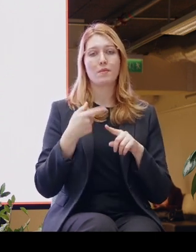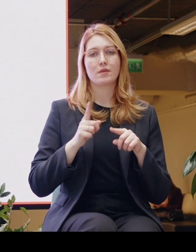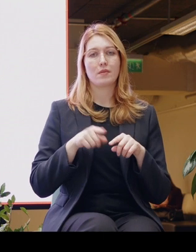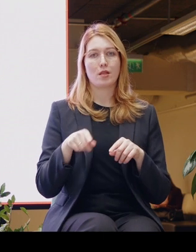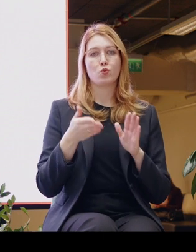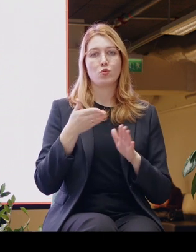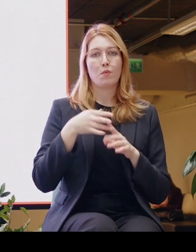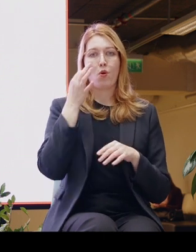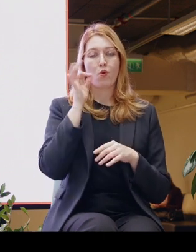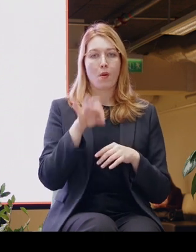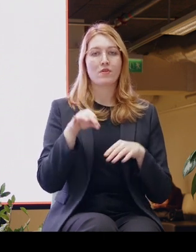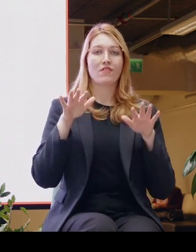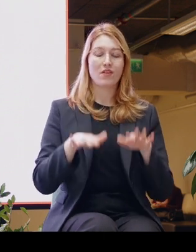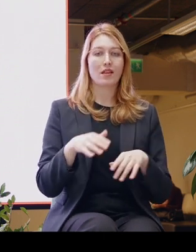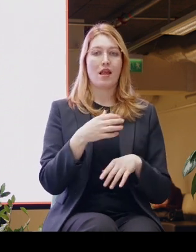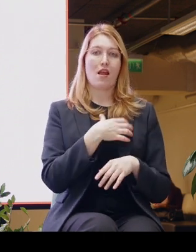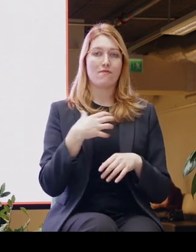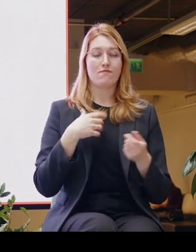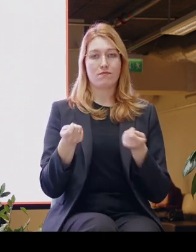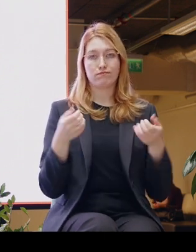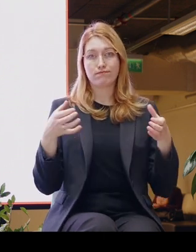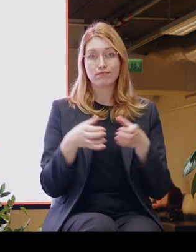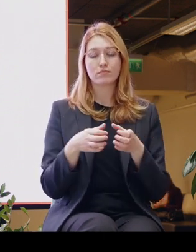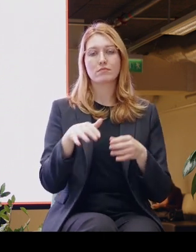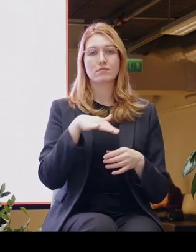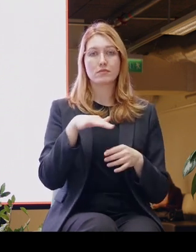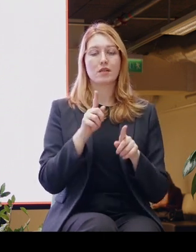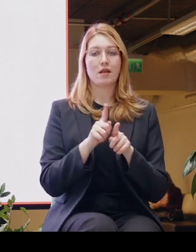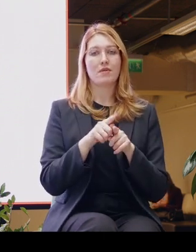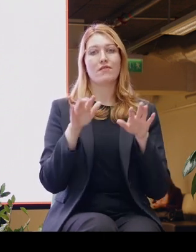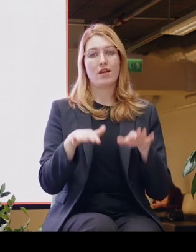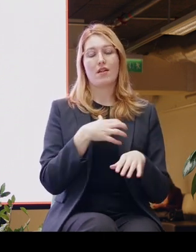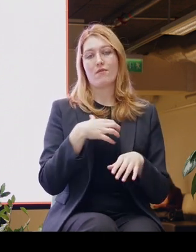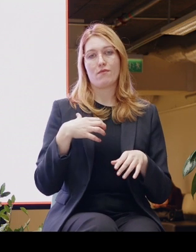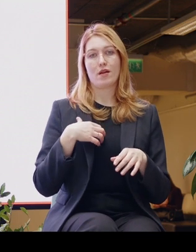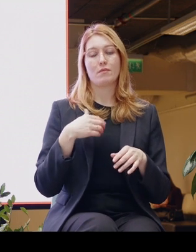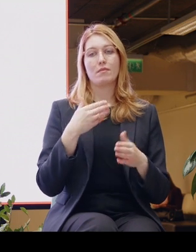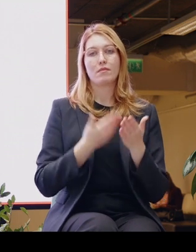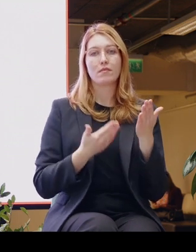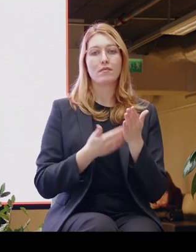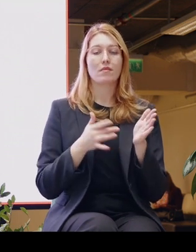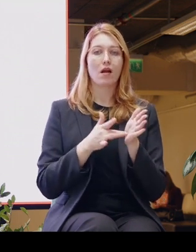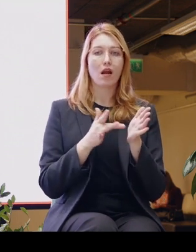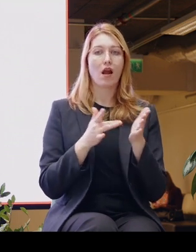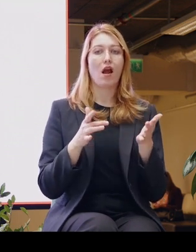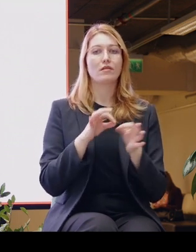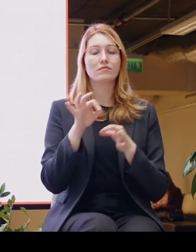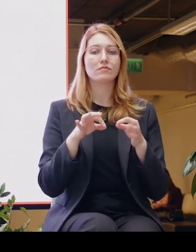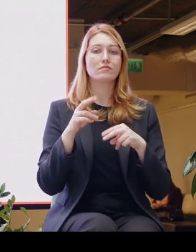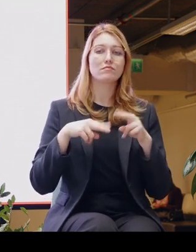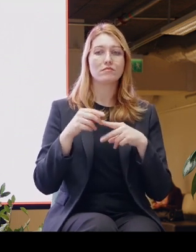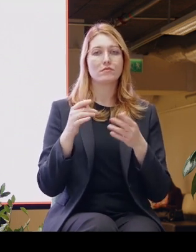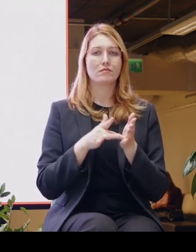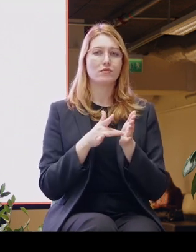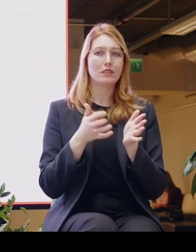the local government areas. Local government areas approves the constructions and the use permits,